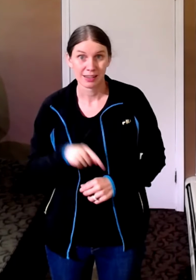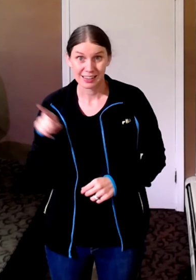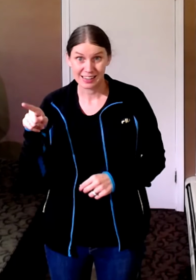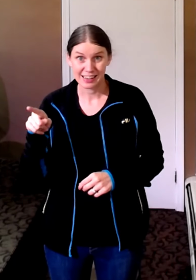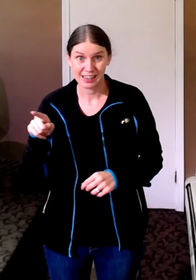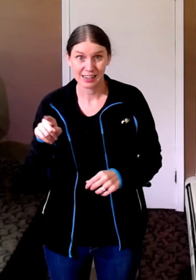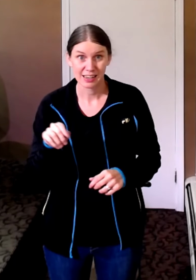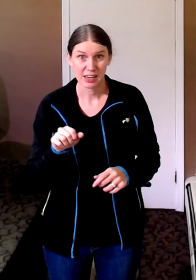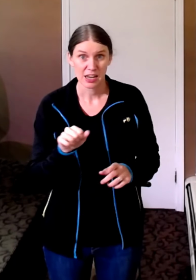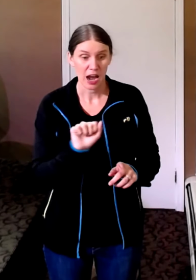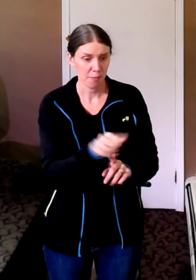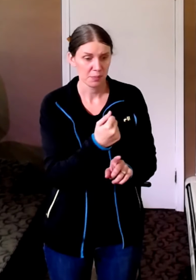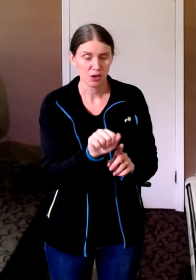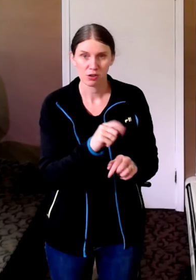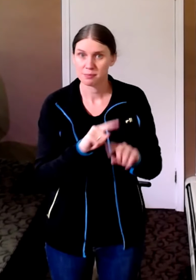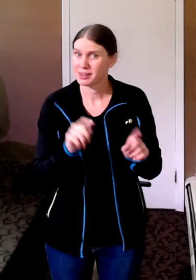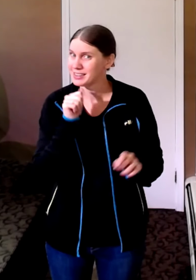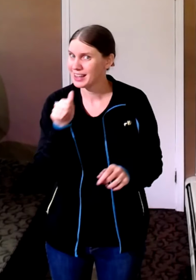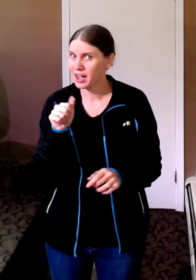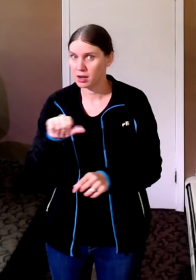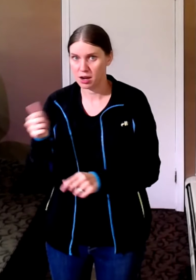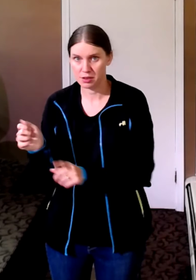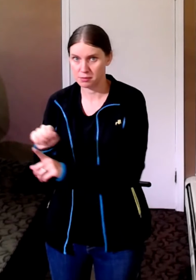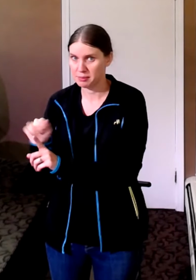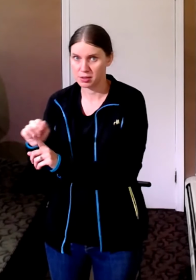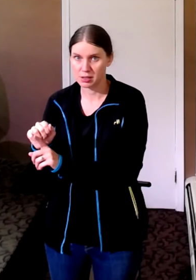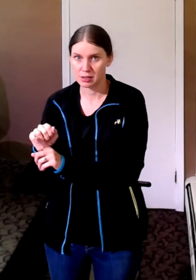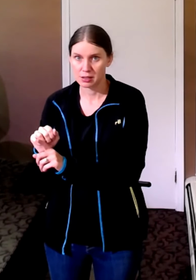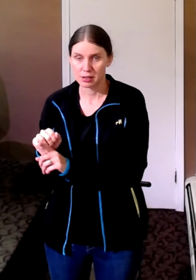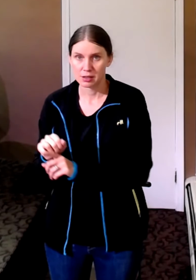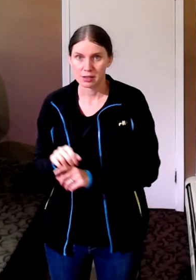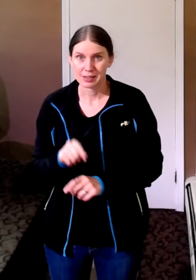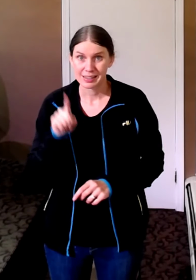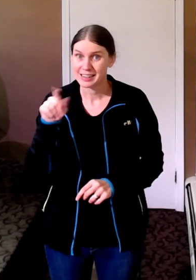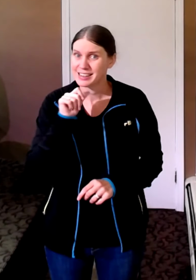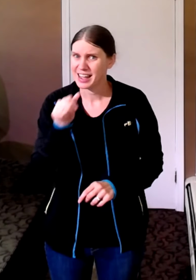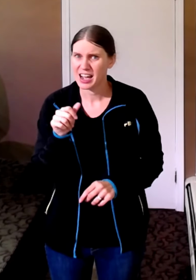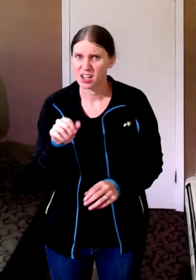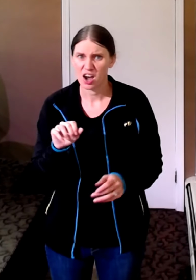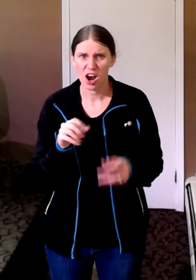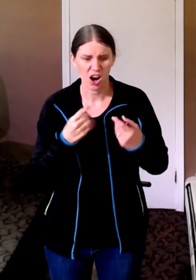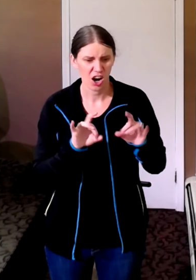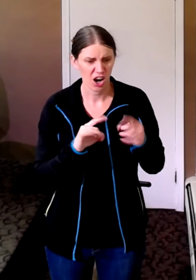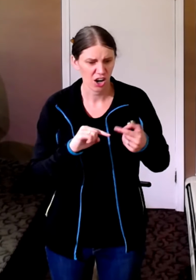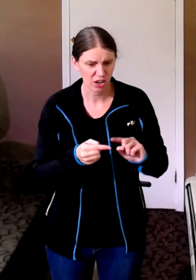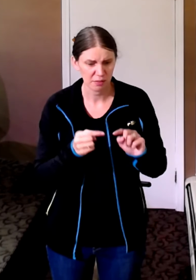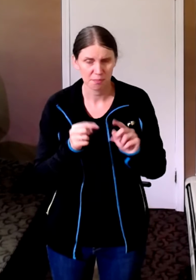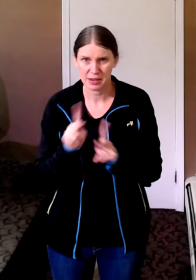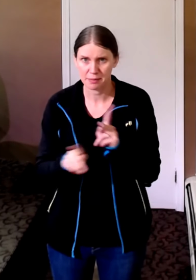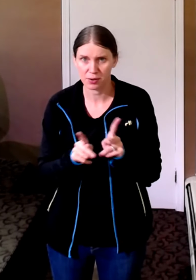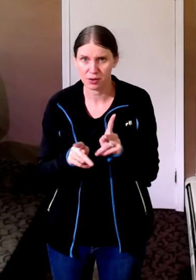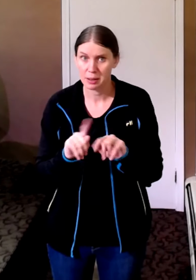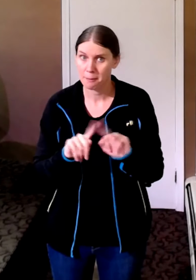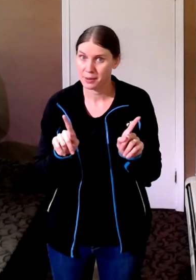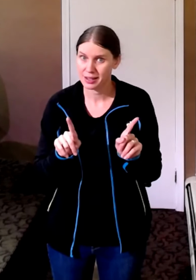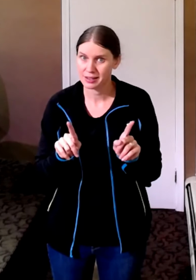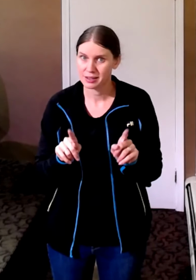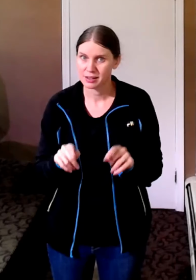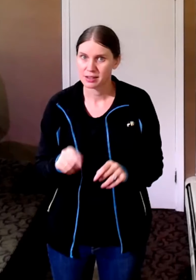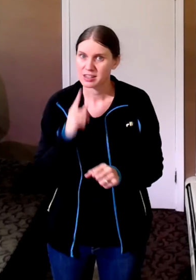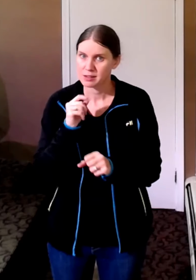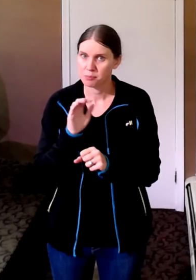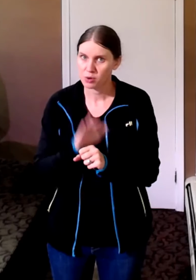reviled, reviled not again, and when He suffered, He threatened not, but committed Himself to Him